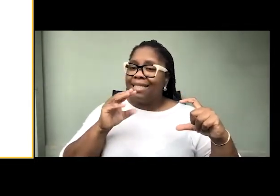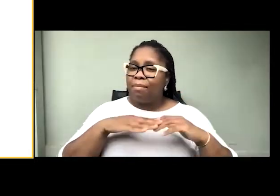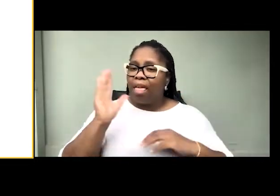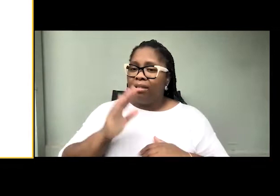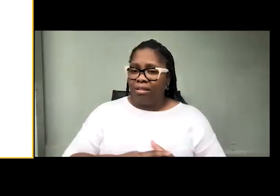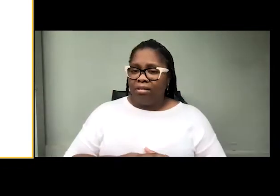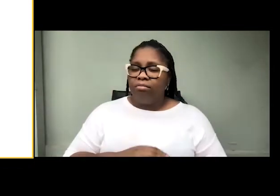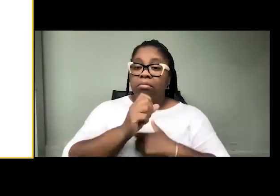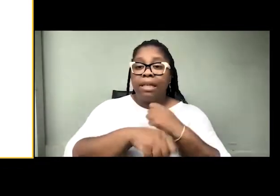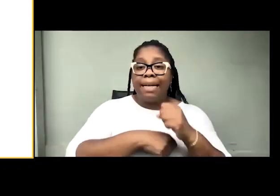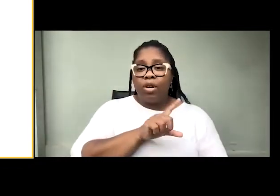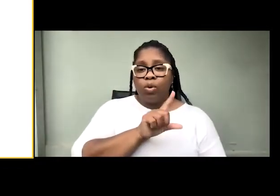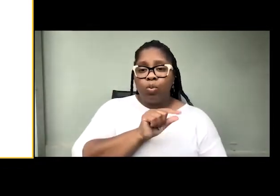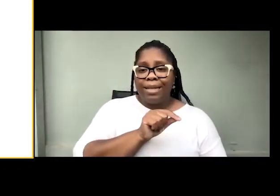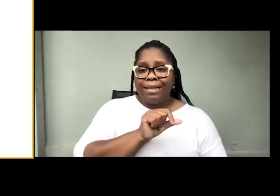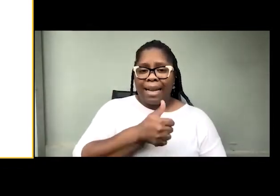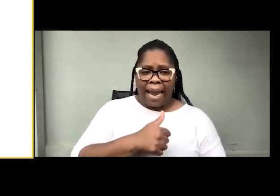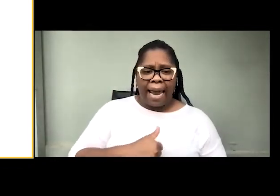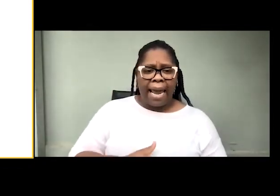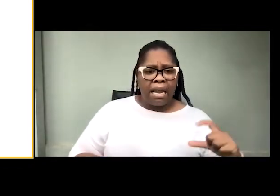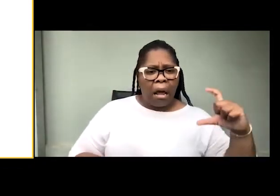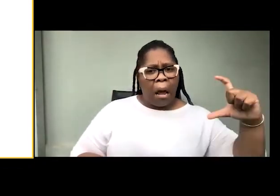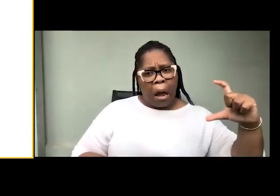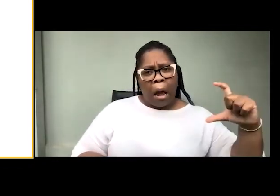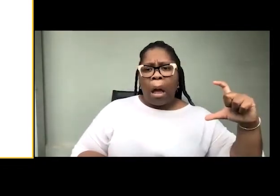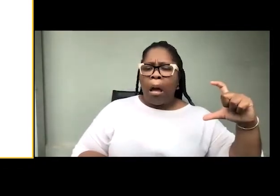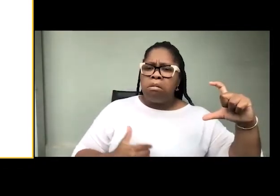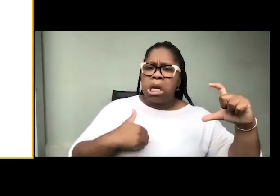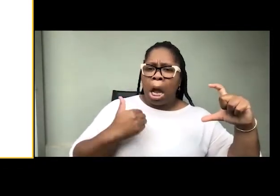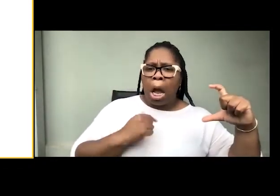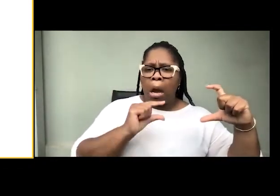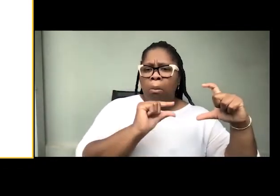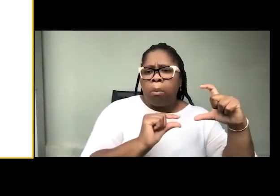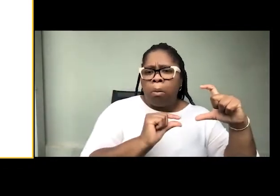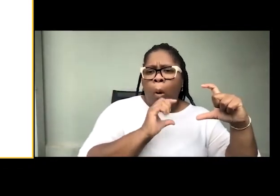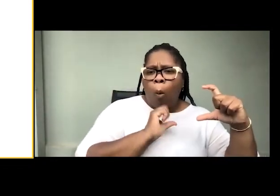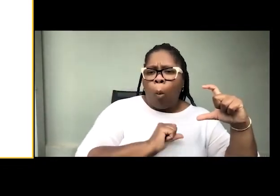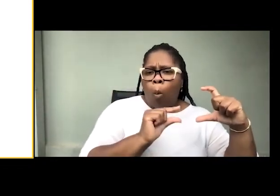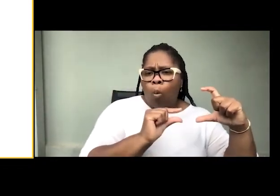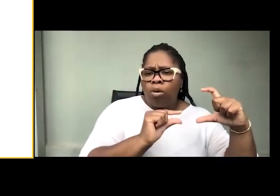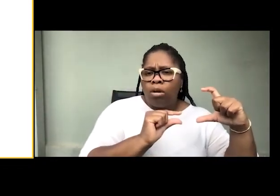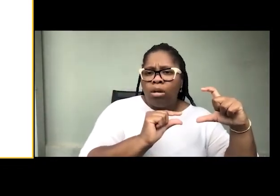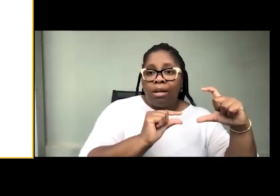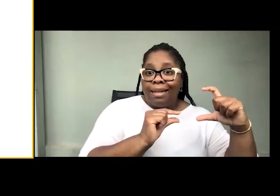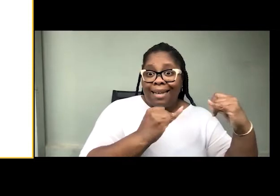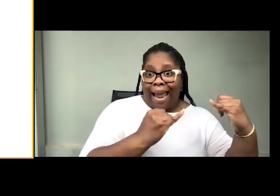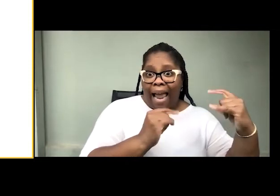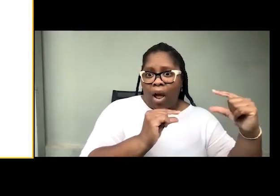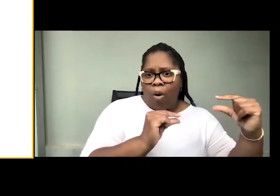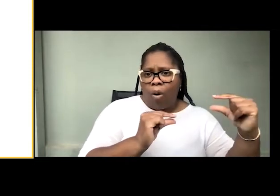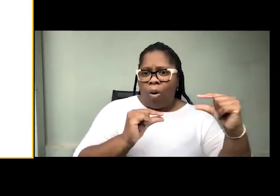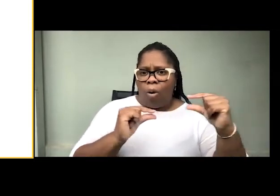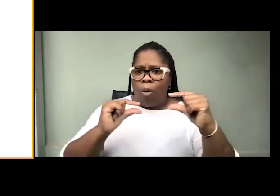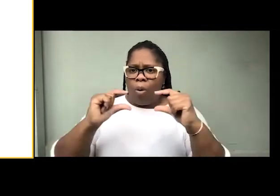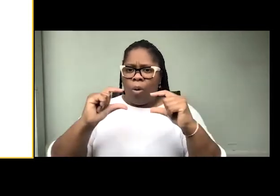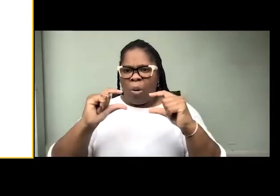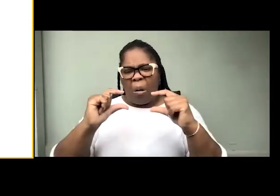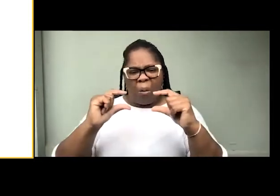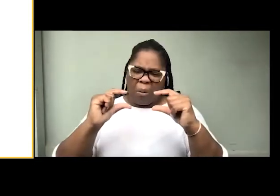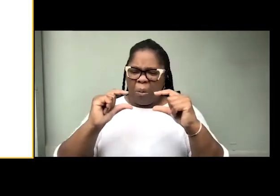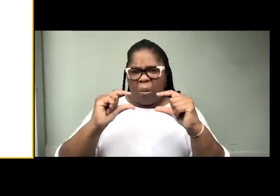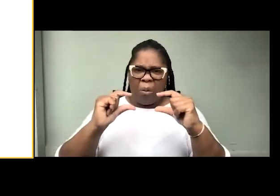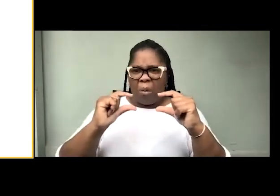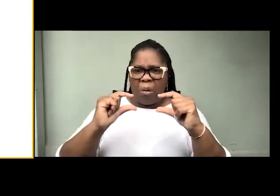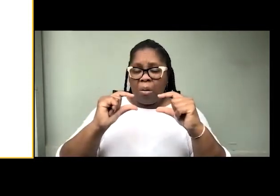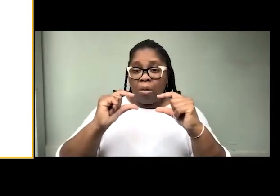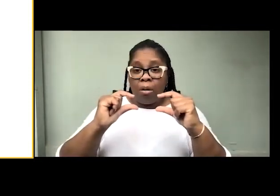about many more younger folks than older folks. And then right about now, we're about even. By 2030, there'll actually